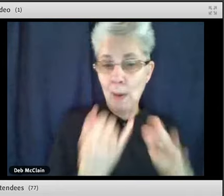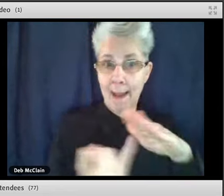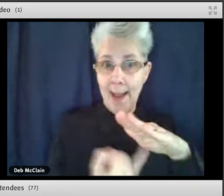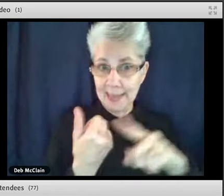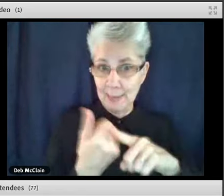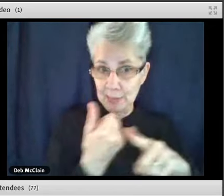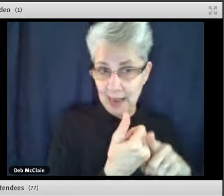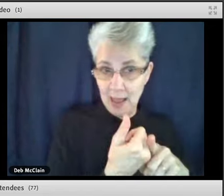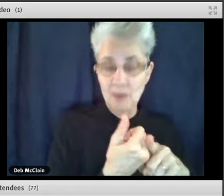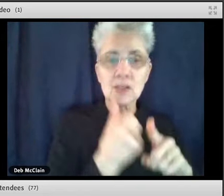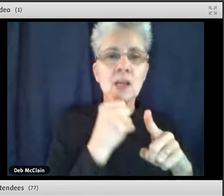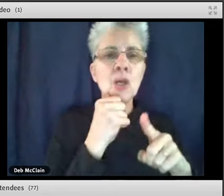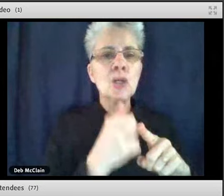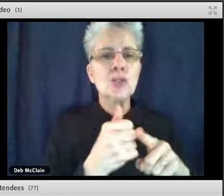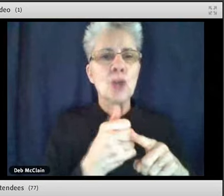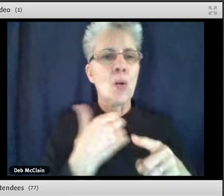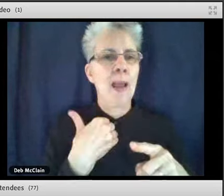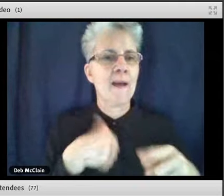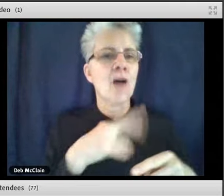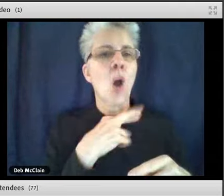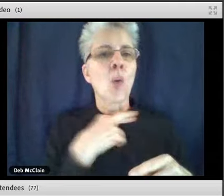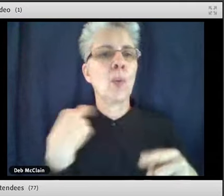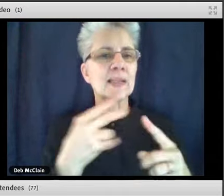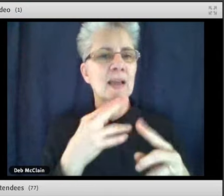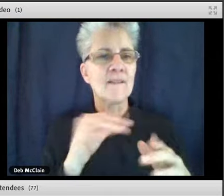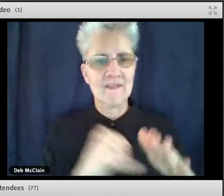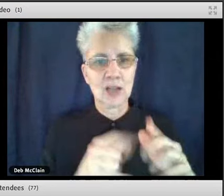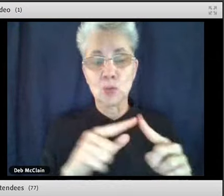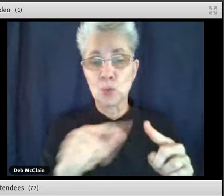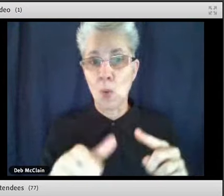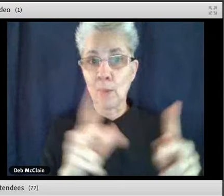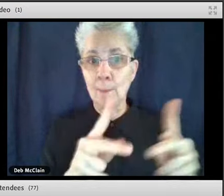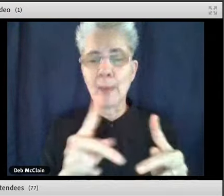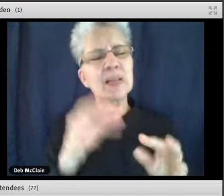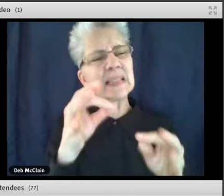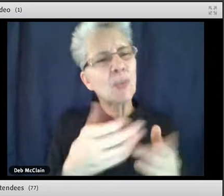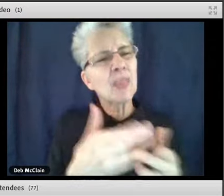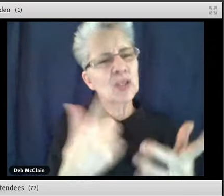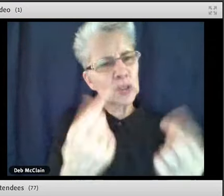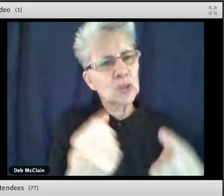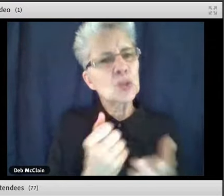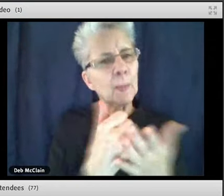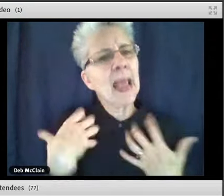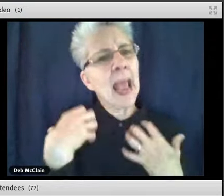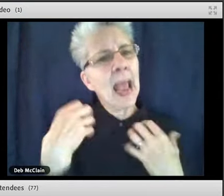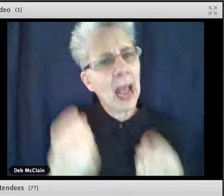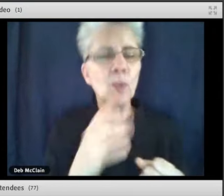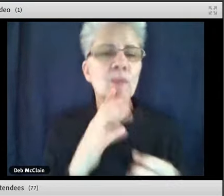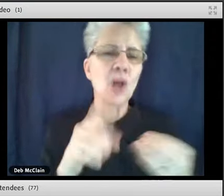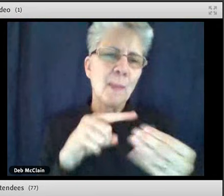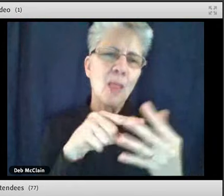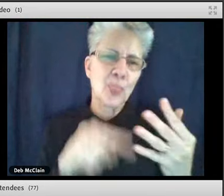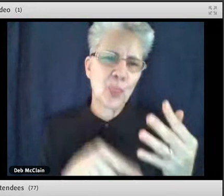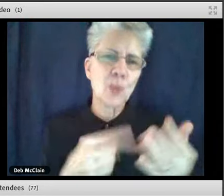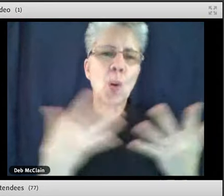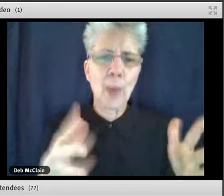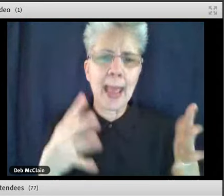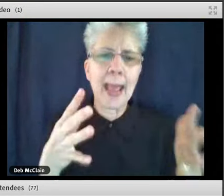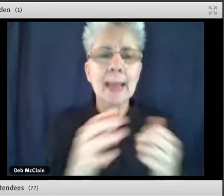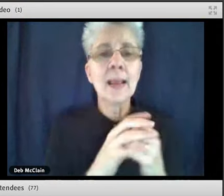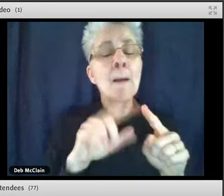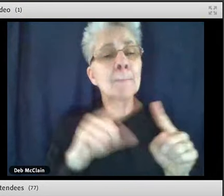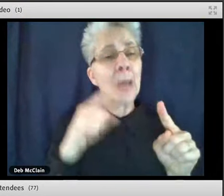isolate do not pose a risk of infection to other people. And there's some simple things you can do to be healthy, and we've kind of talked about those already.